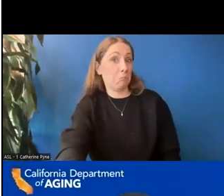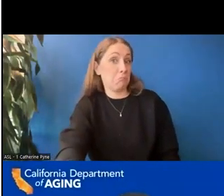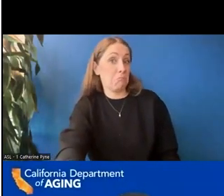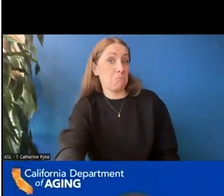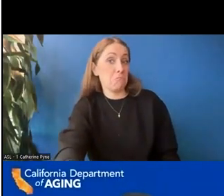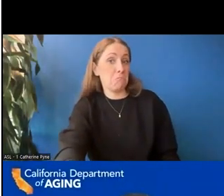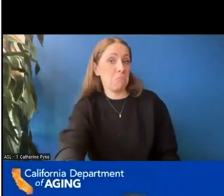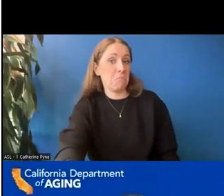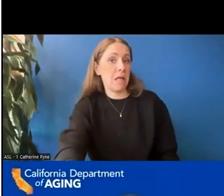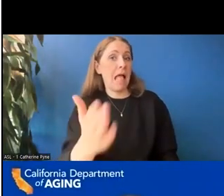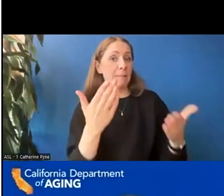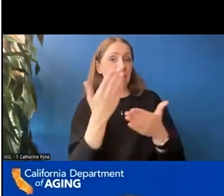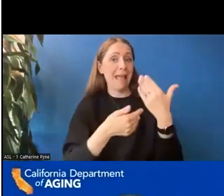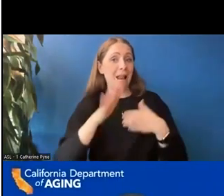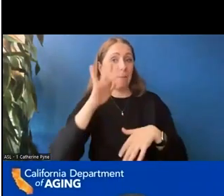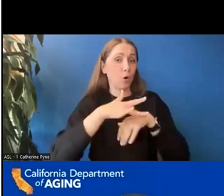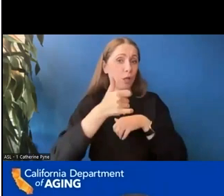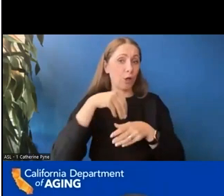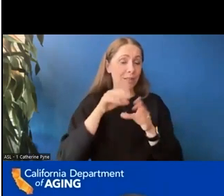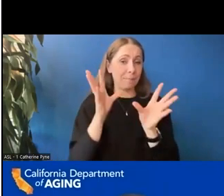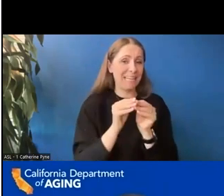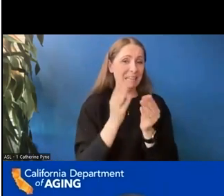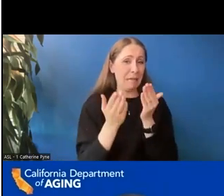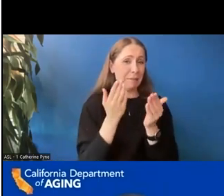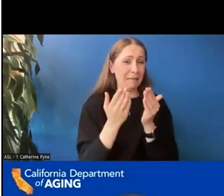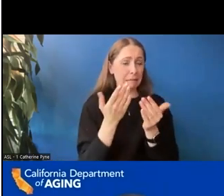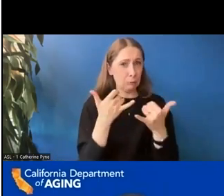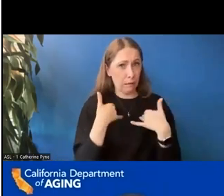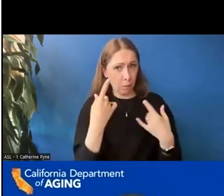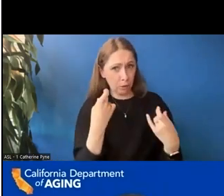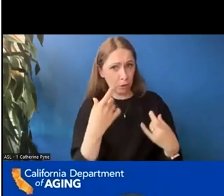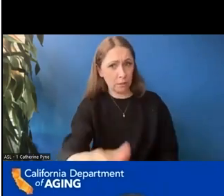Could have put the hand up earlier in the meeting, I should say.